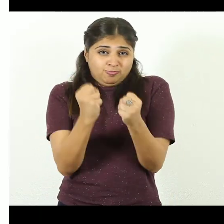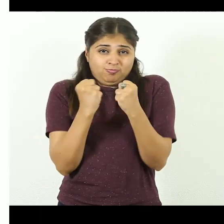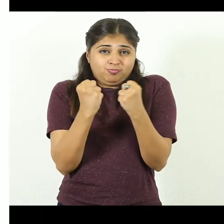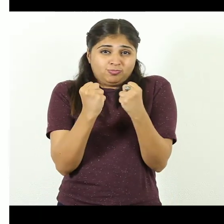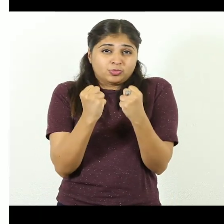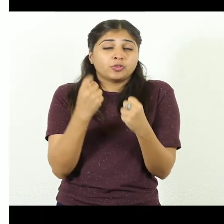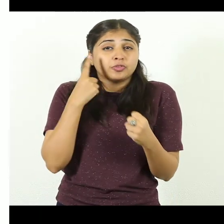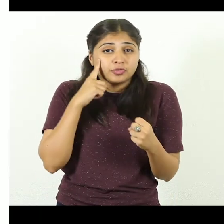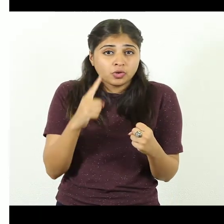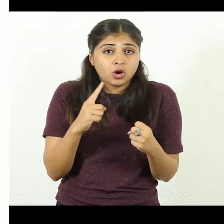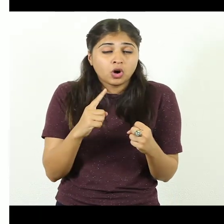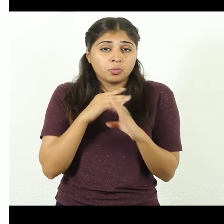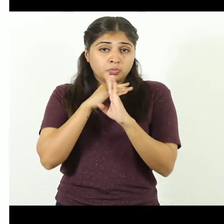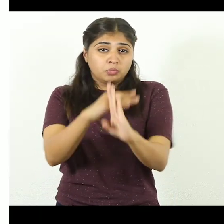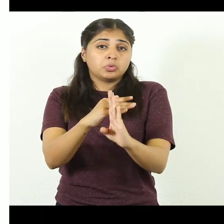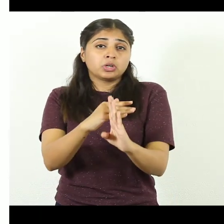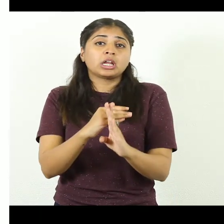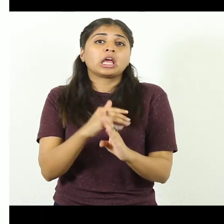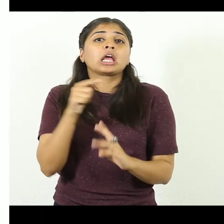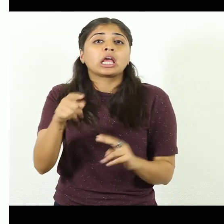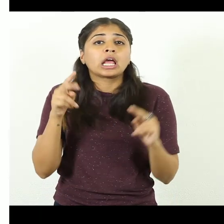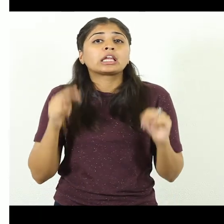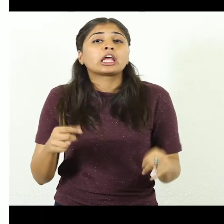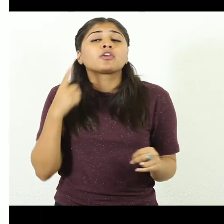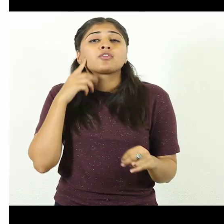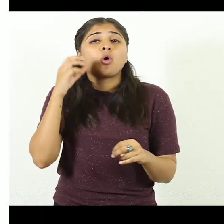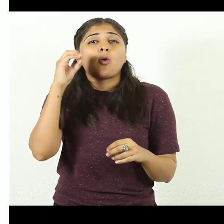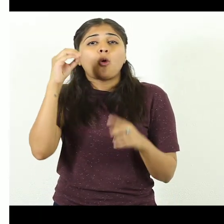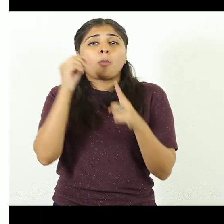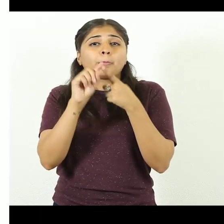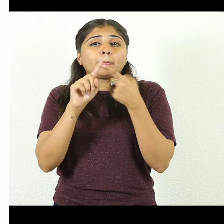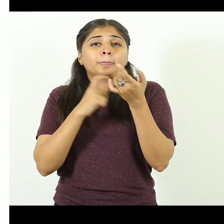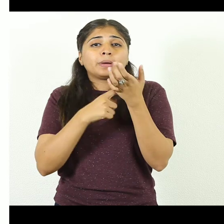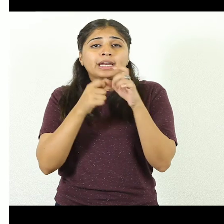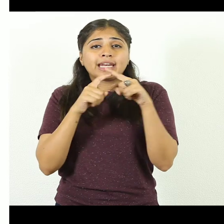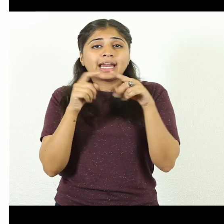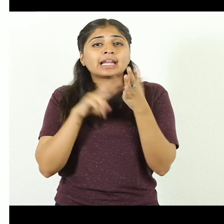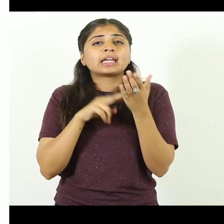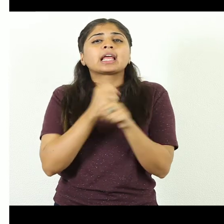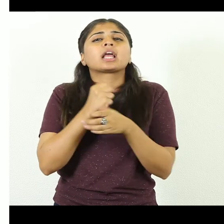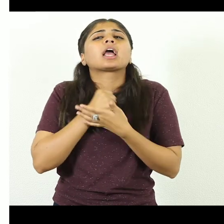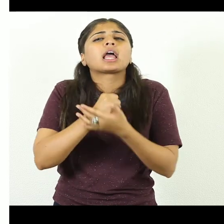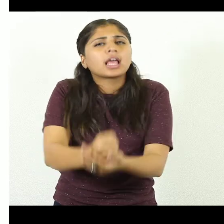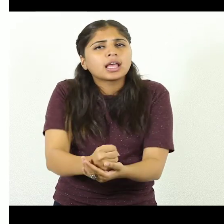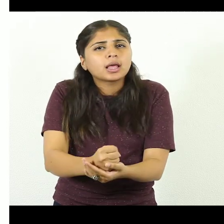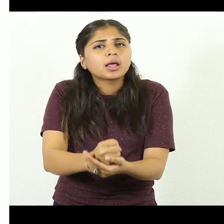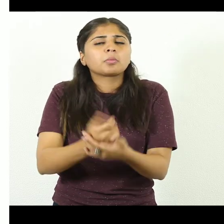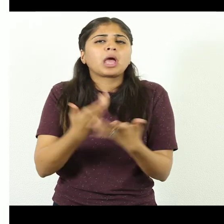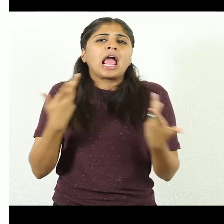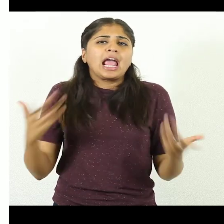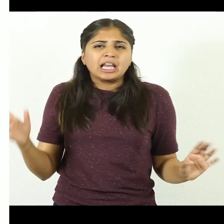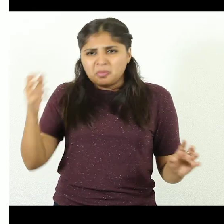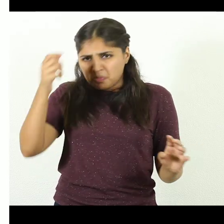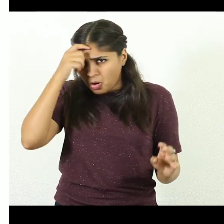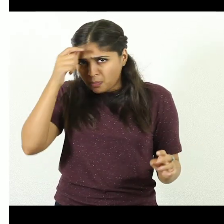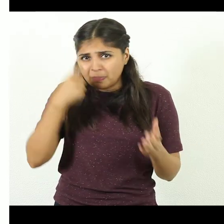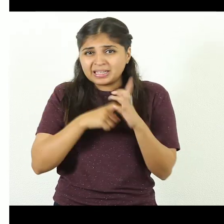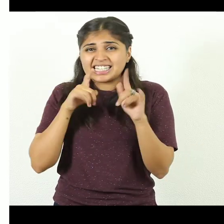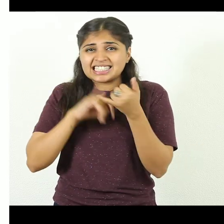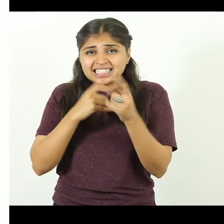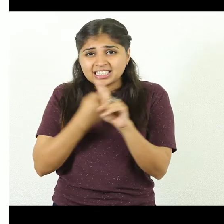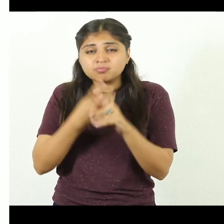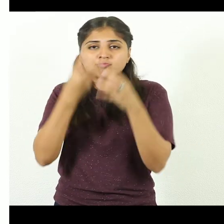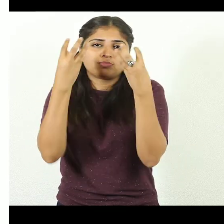Security hardening. Security hardening or system hardening, also called operating system hardening, helps